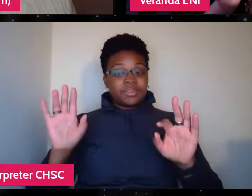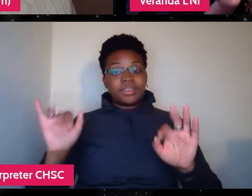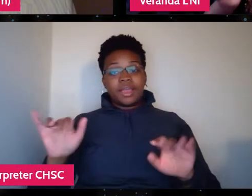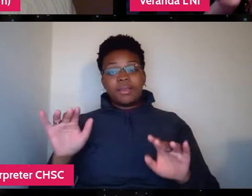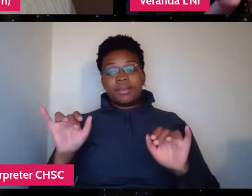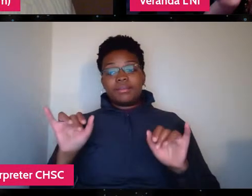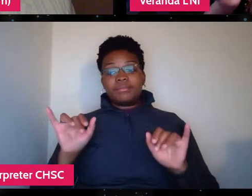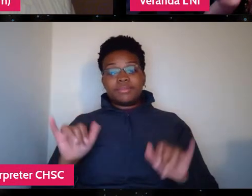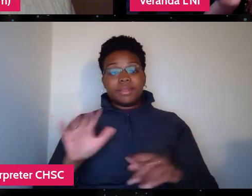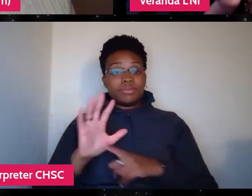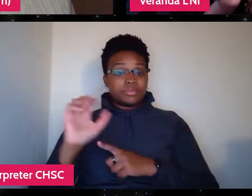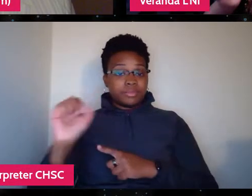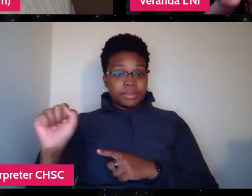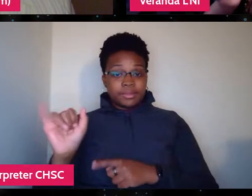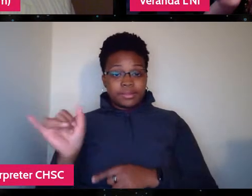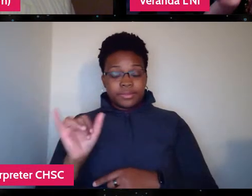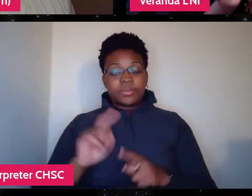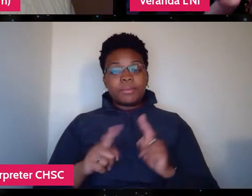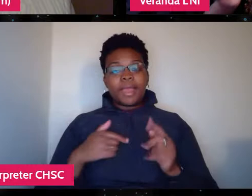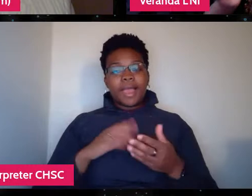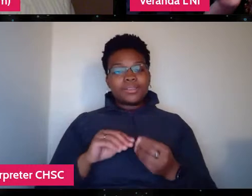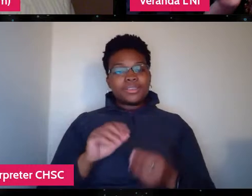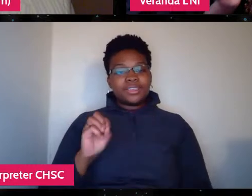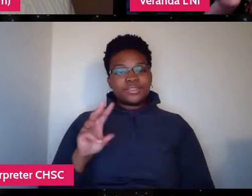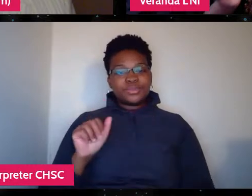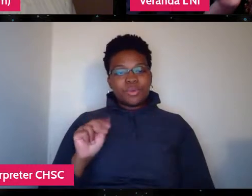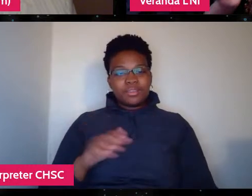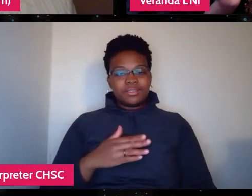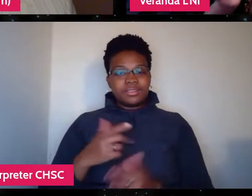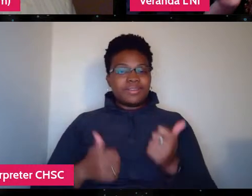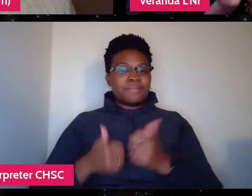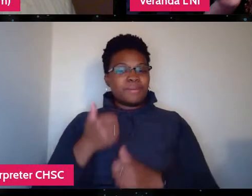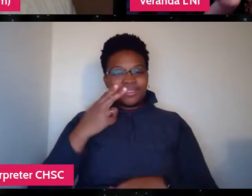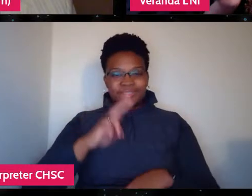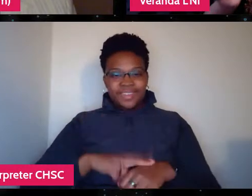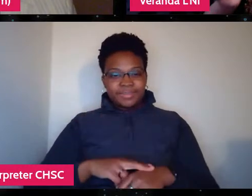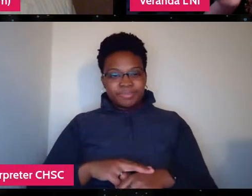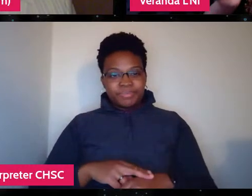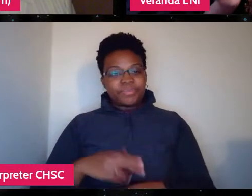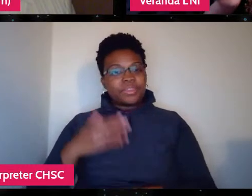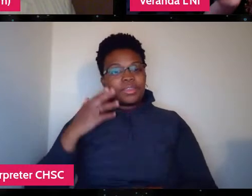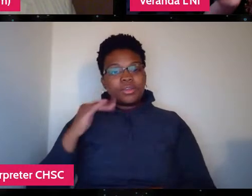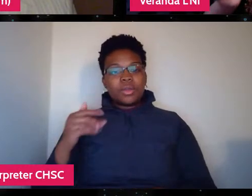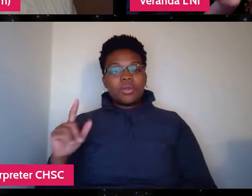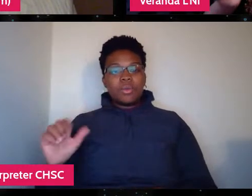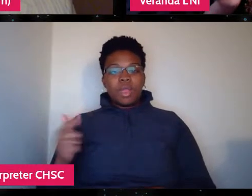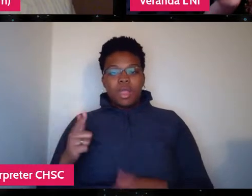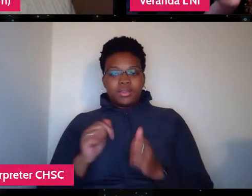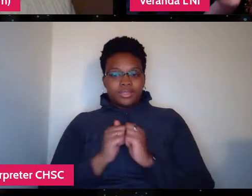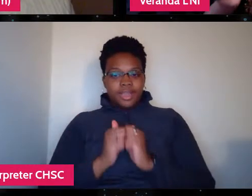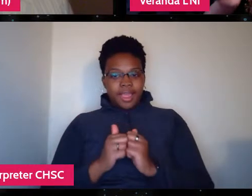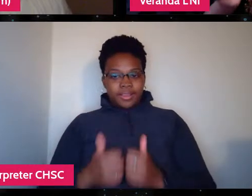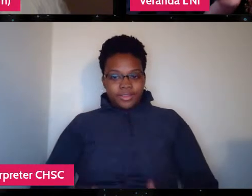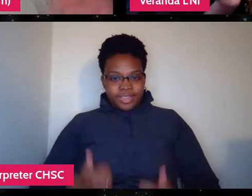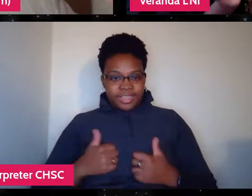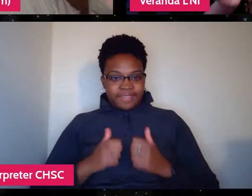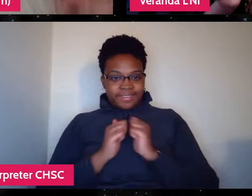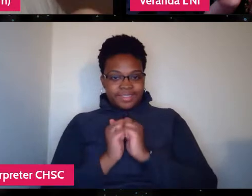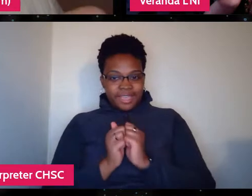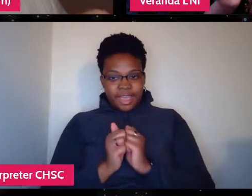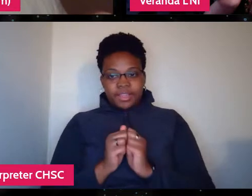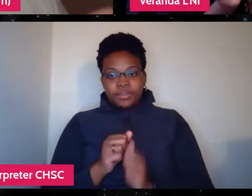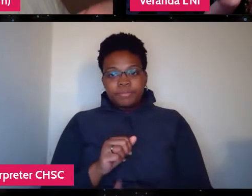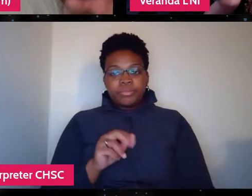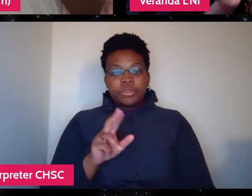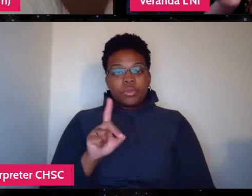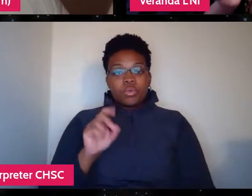But I would say, yeah, Swan Song was, I had the most fun. I mean, you know, we were all together and sort of living together. Udo was